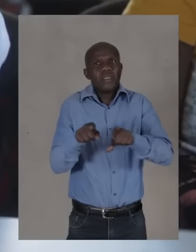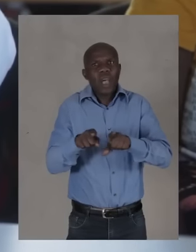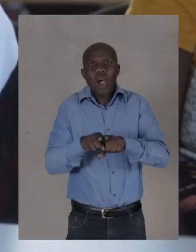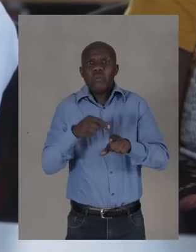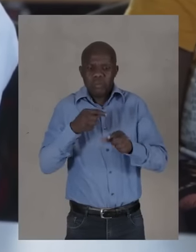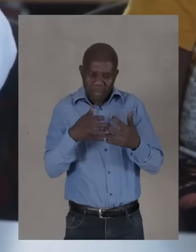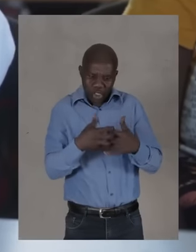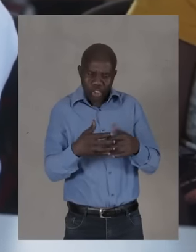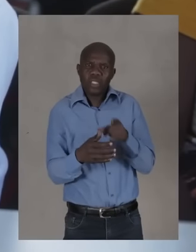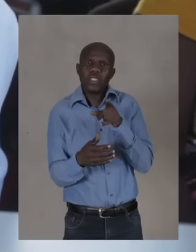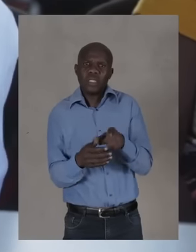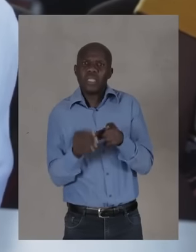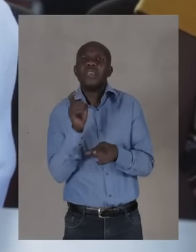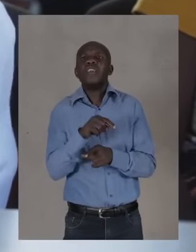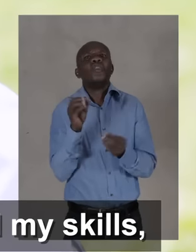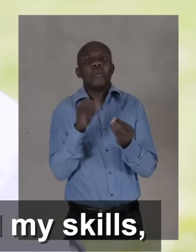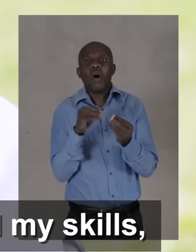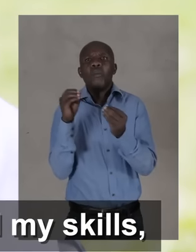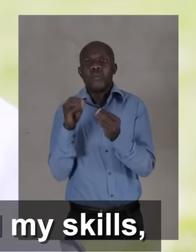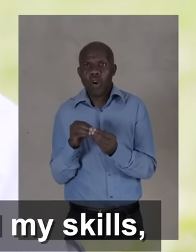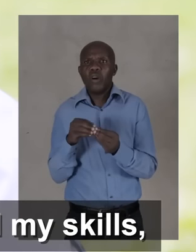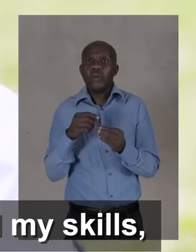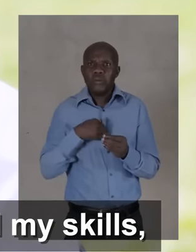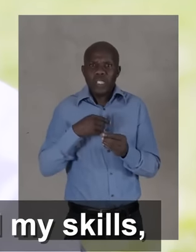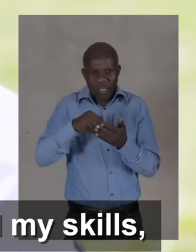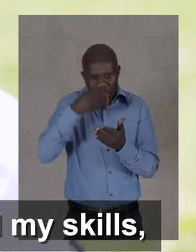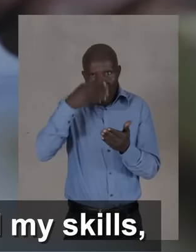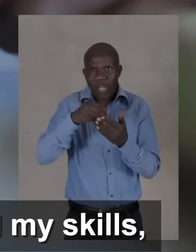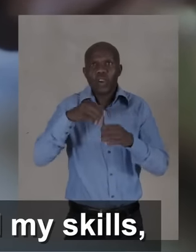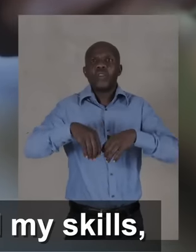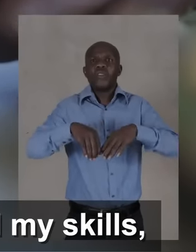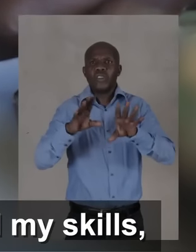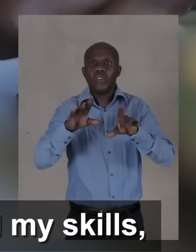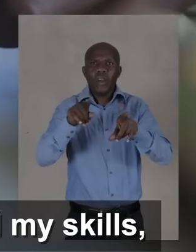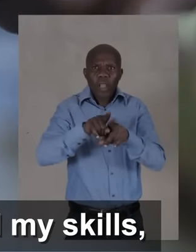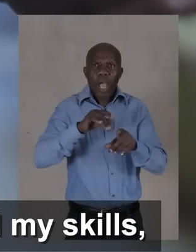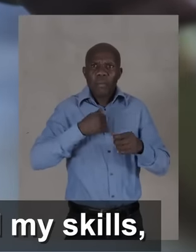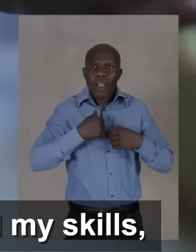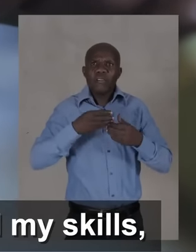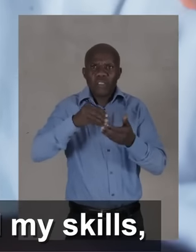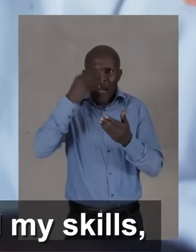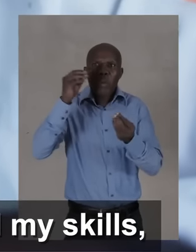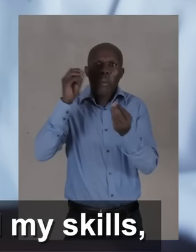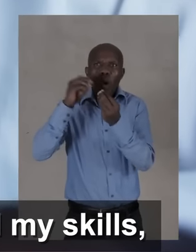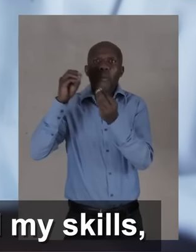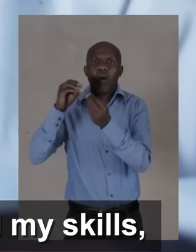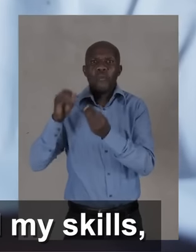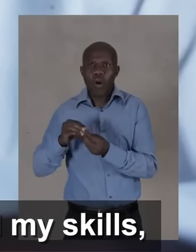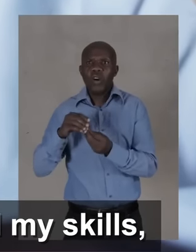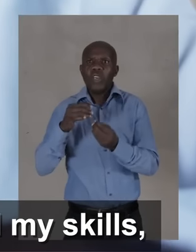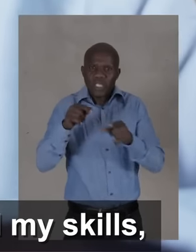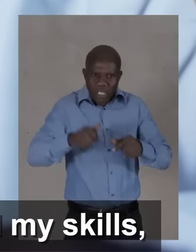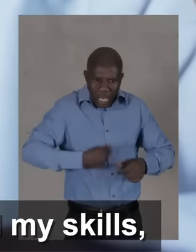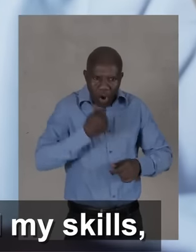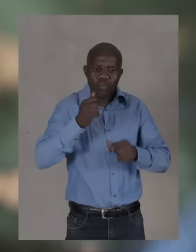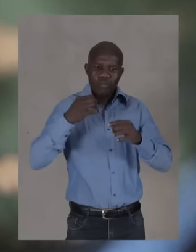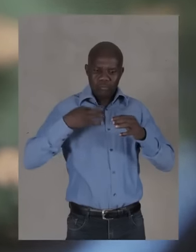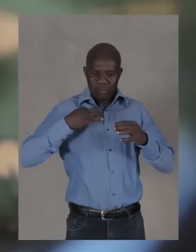kunyina umakana munchini so kusika wano ndirago haino peri wano nobati hena sumana na